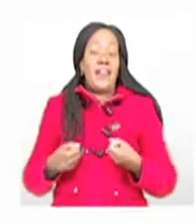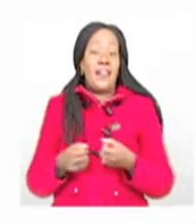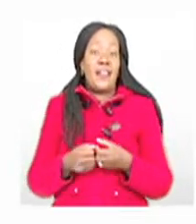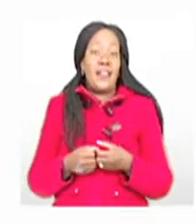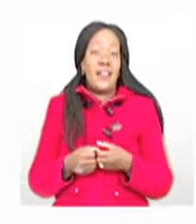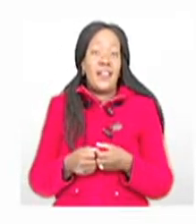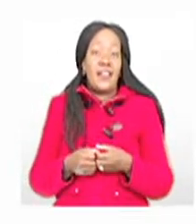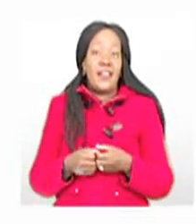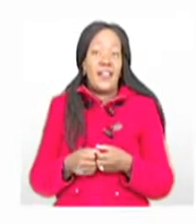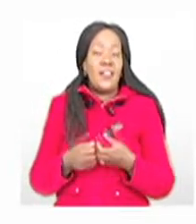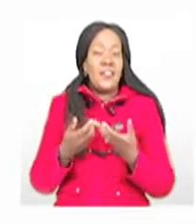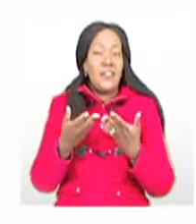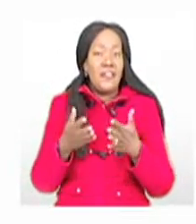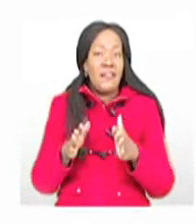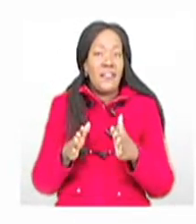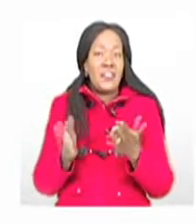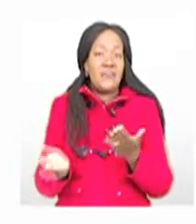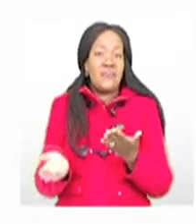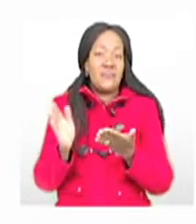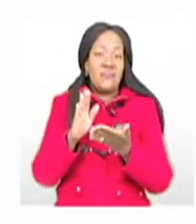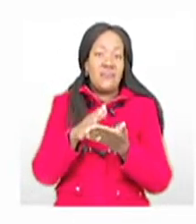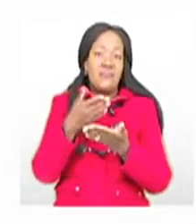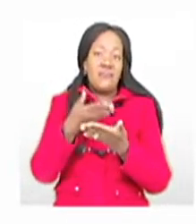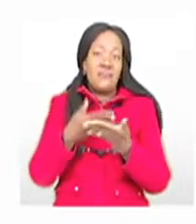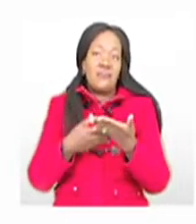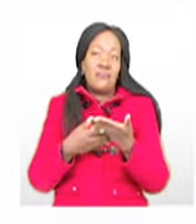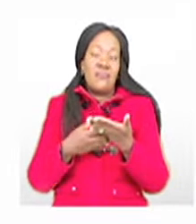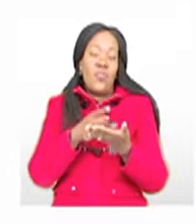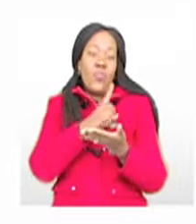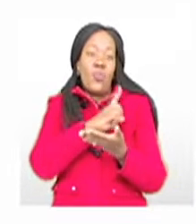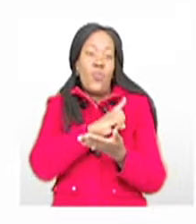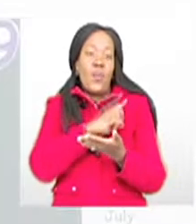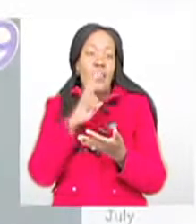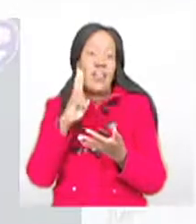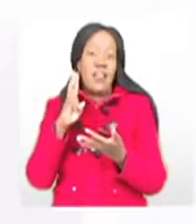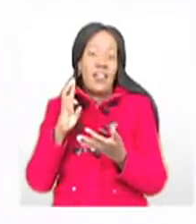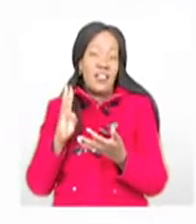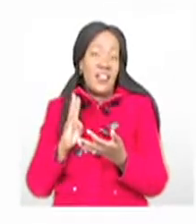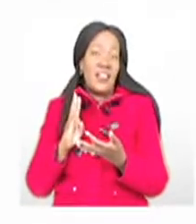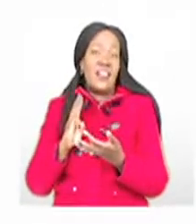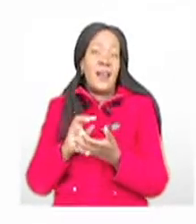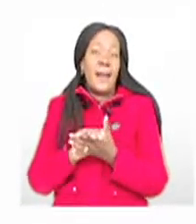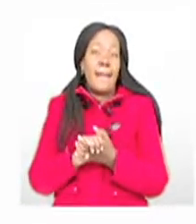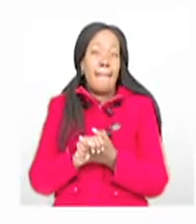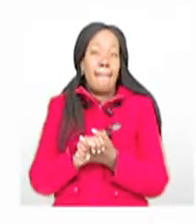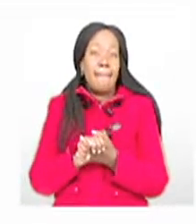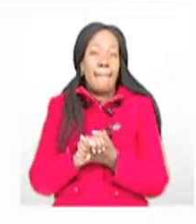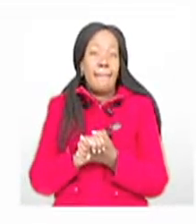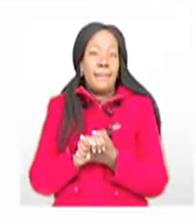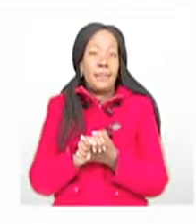are done, we turn over to page 13.